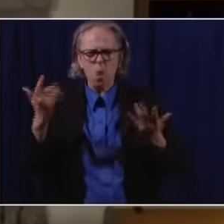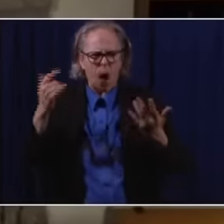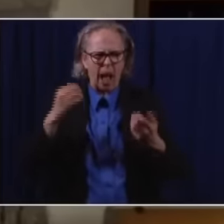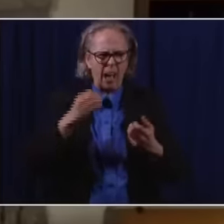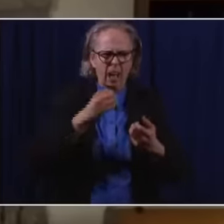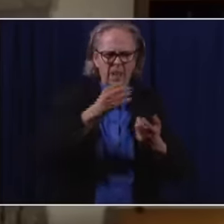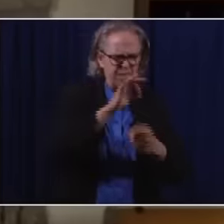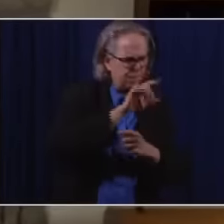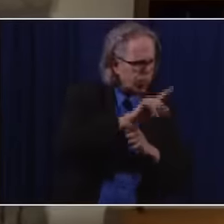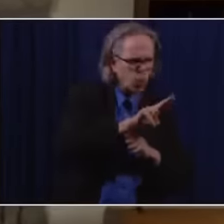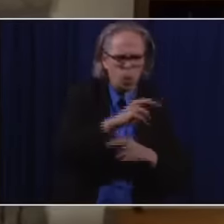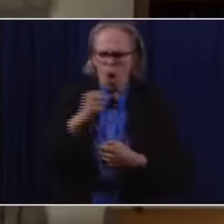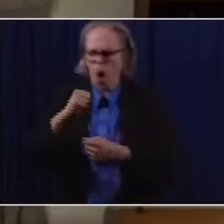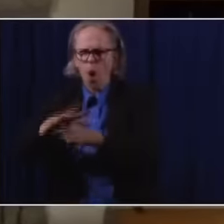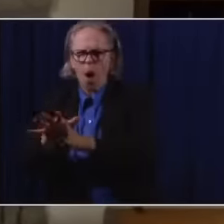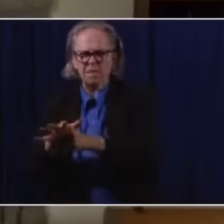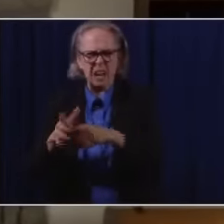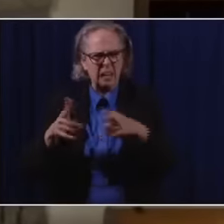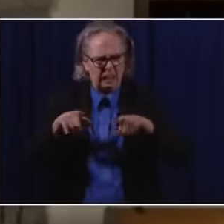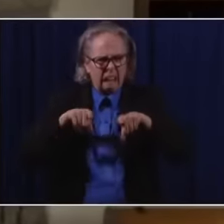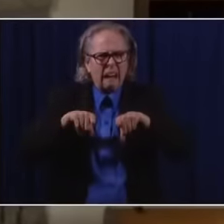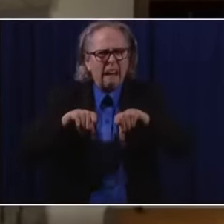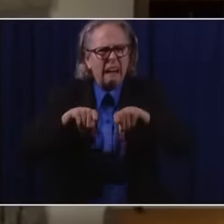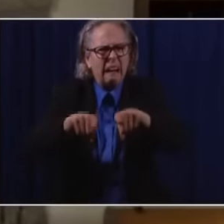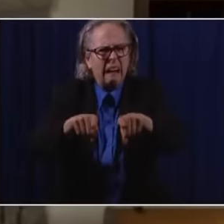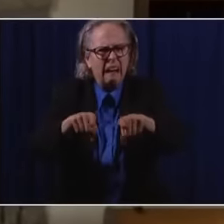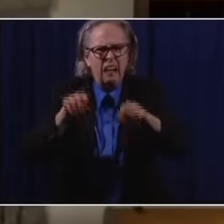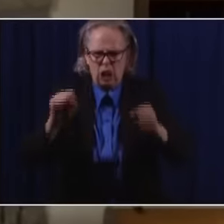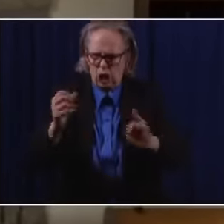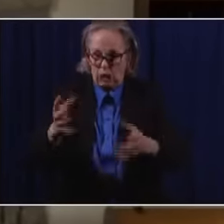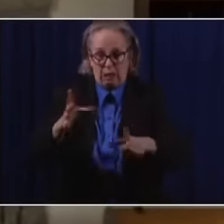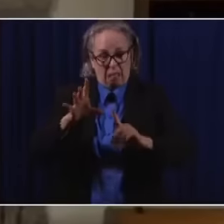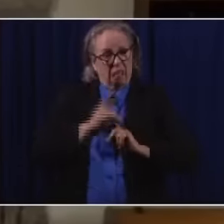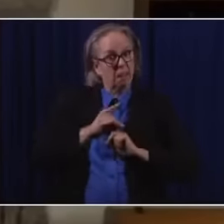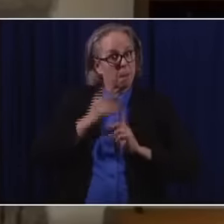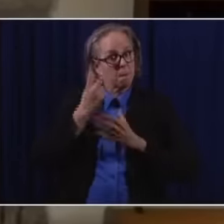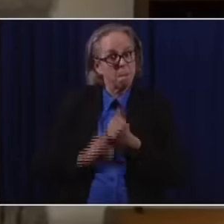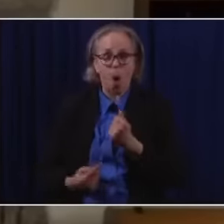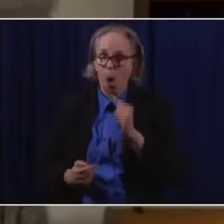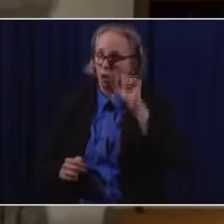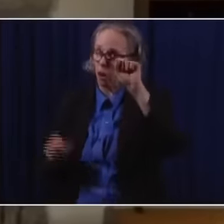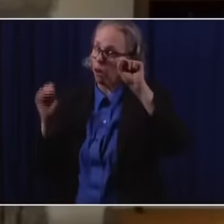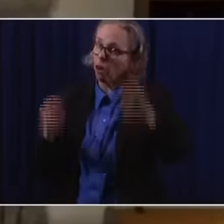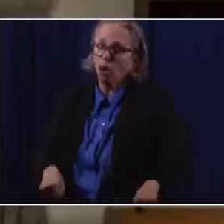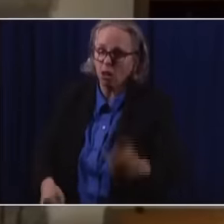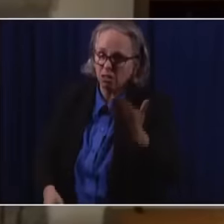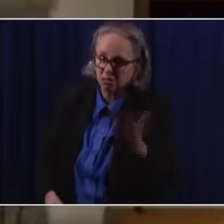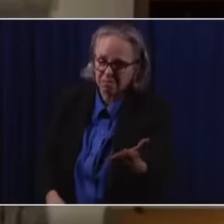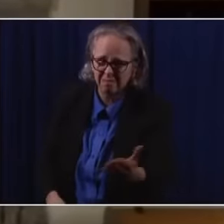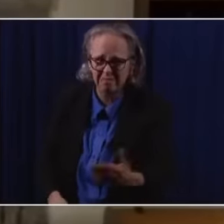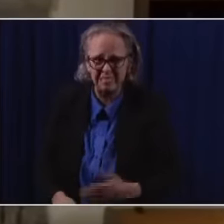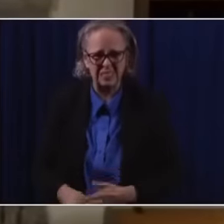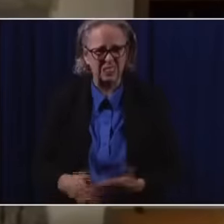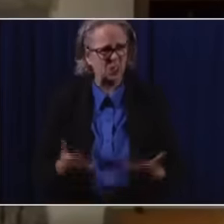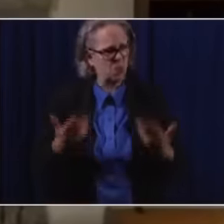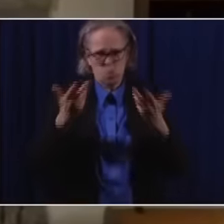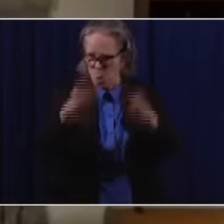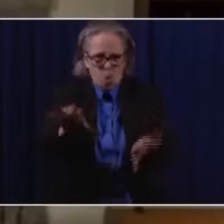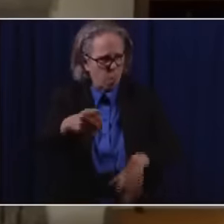We know that someone can have both, and that the experts tell us that certainly is something that we all want to